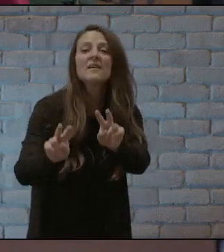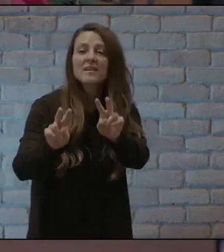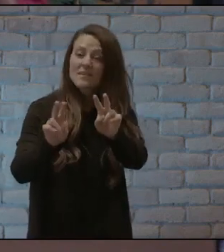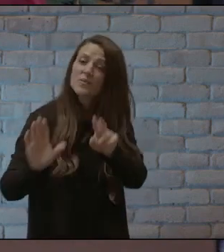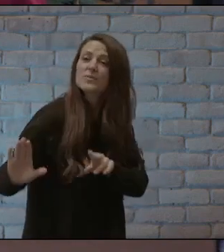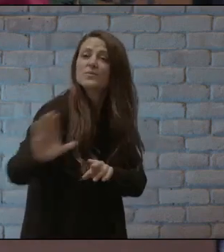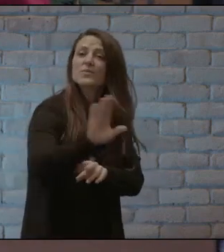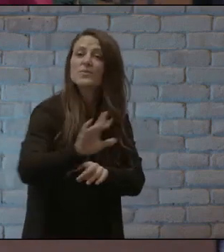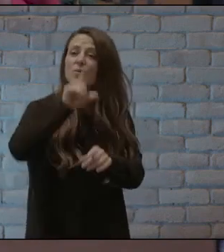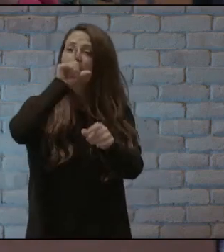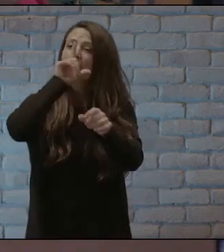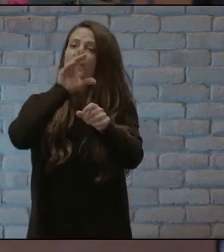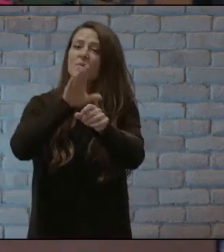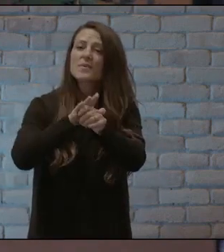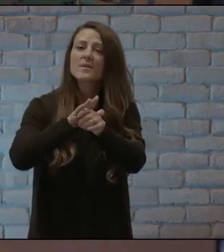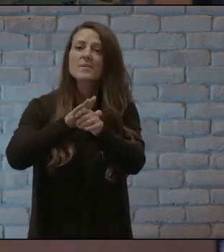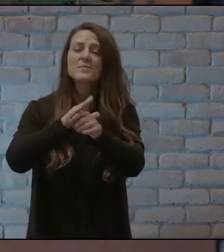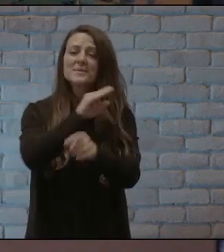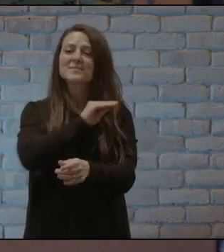Promised